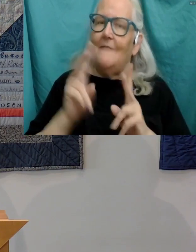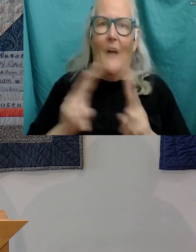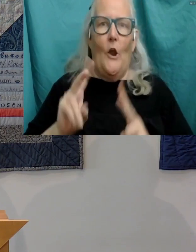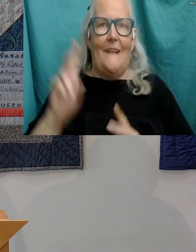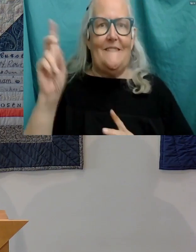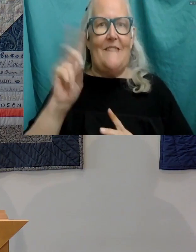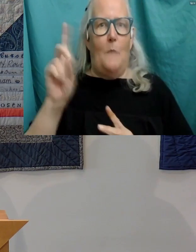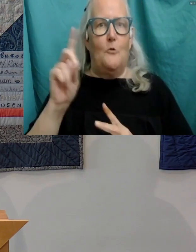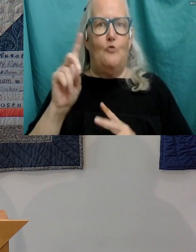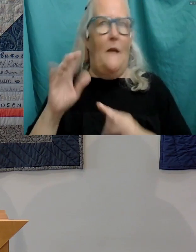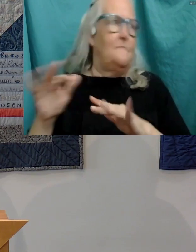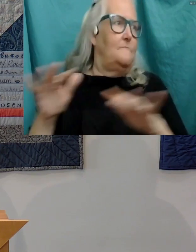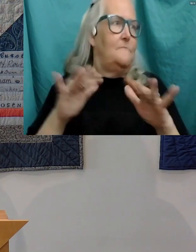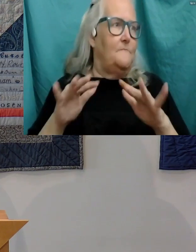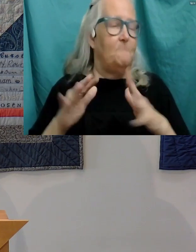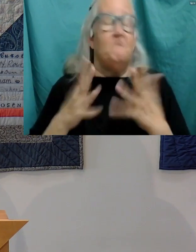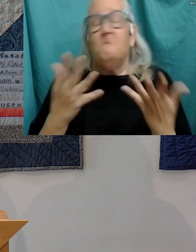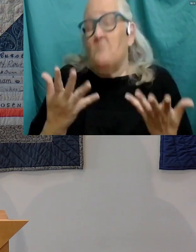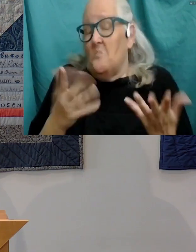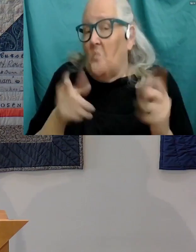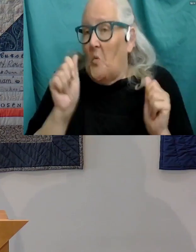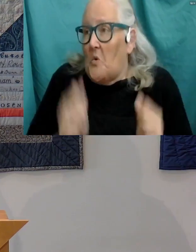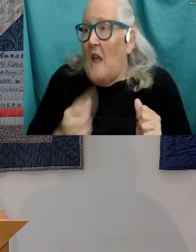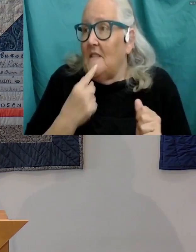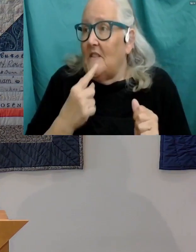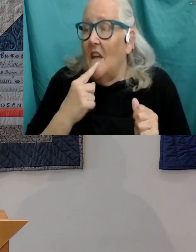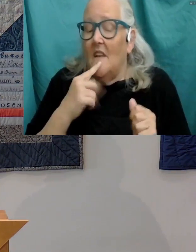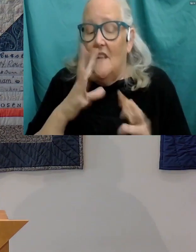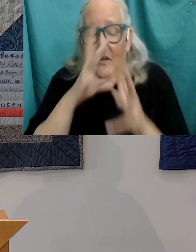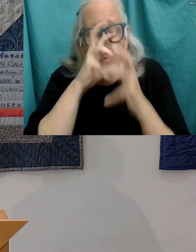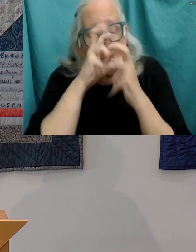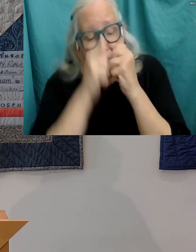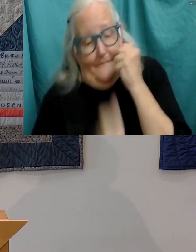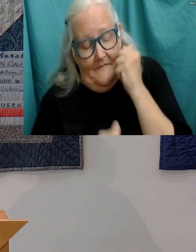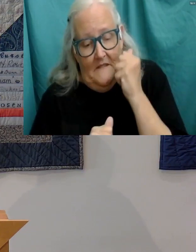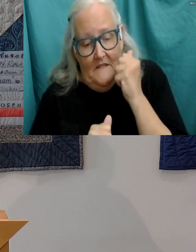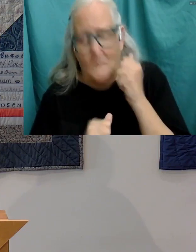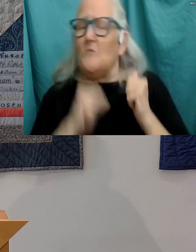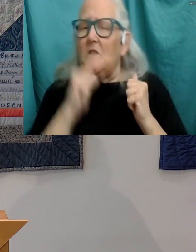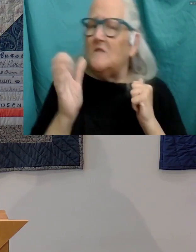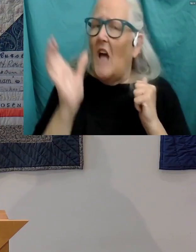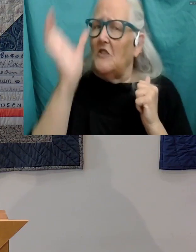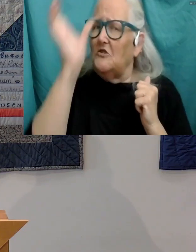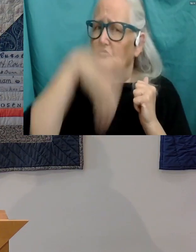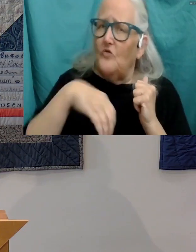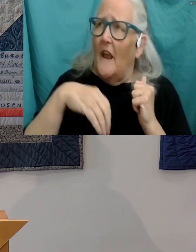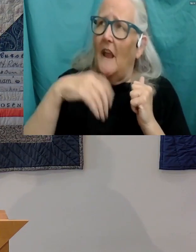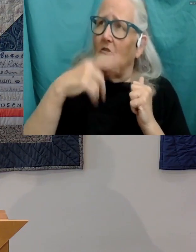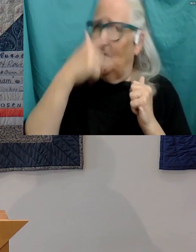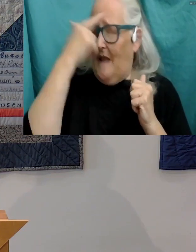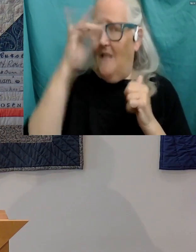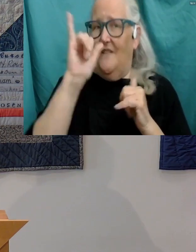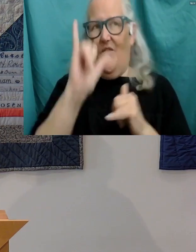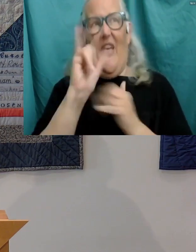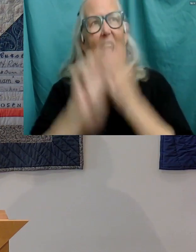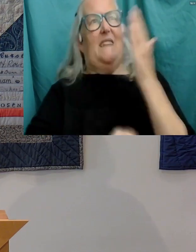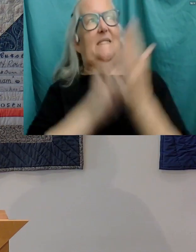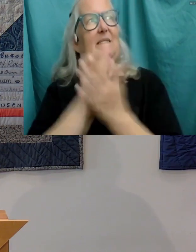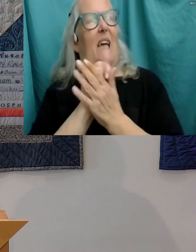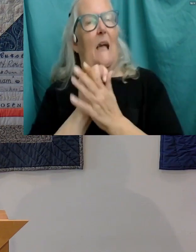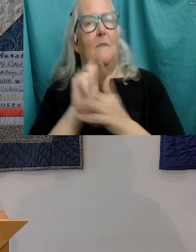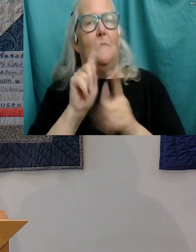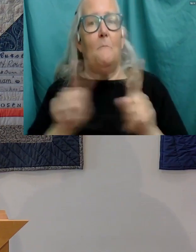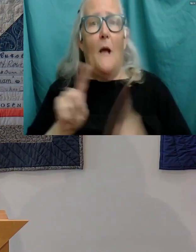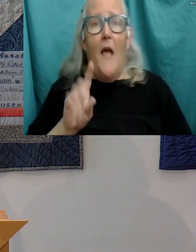them is that their brutality was in no way unusual by the standards of their time, but their democratic practices were